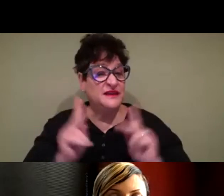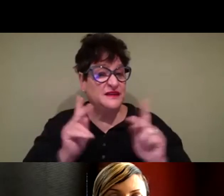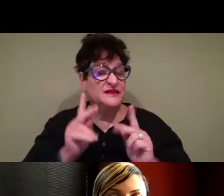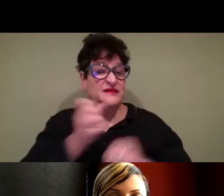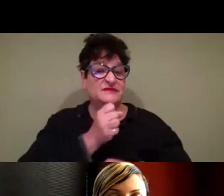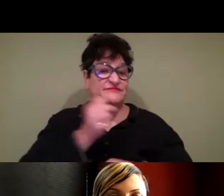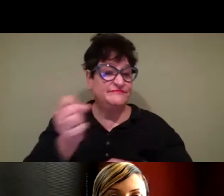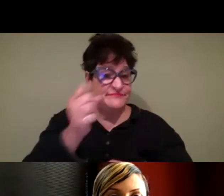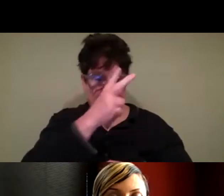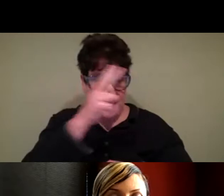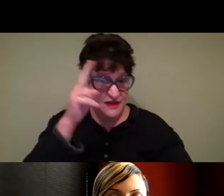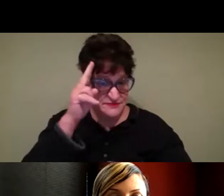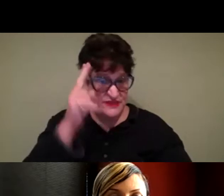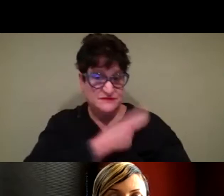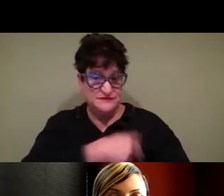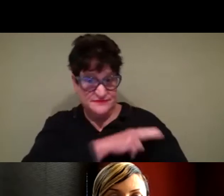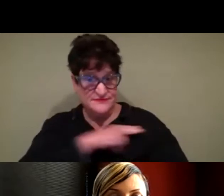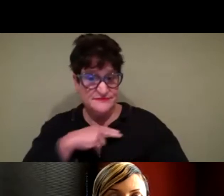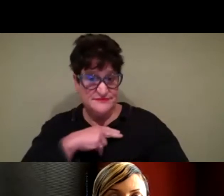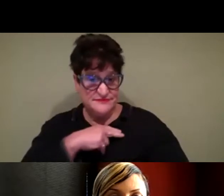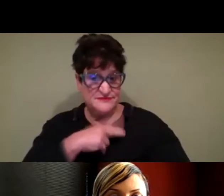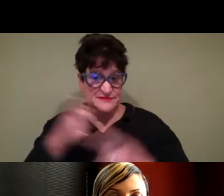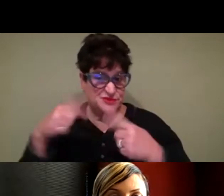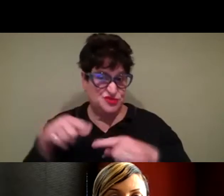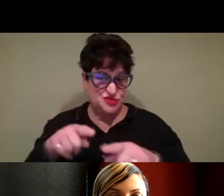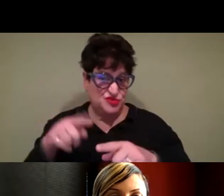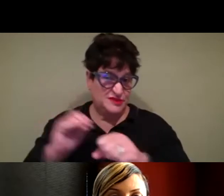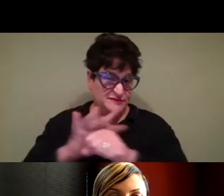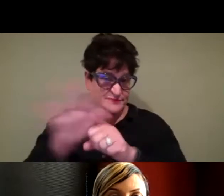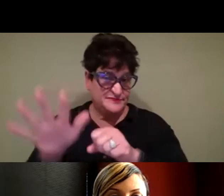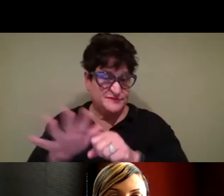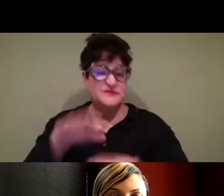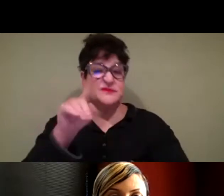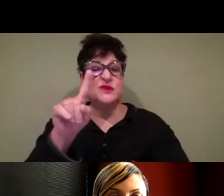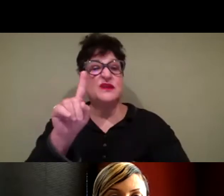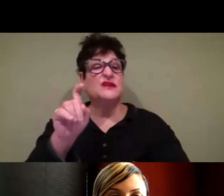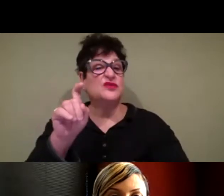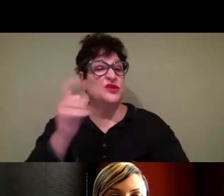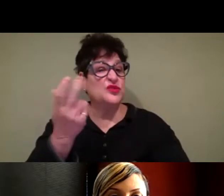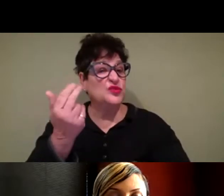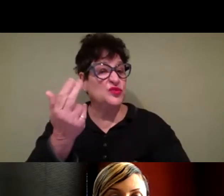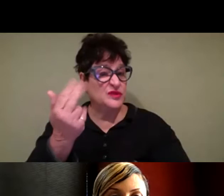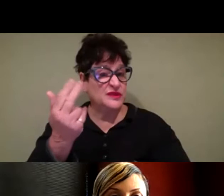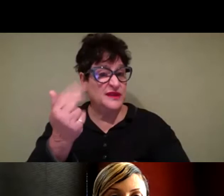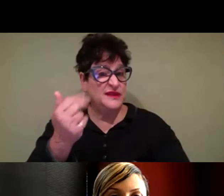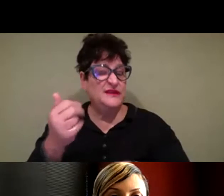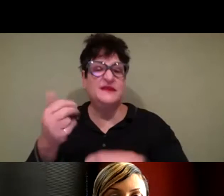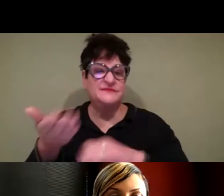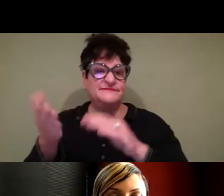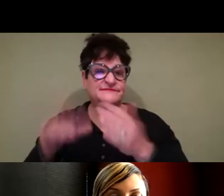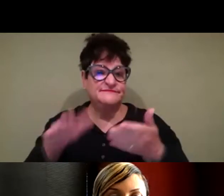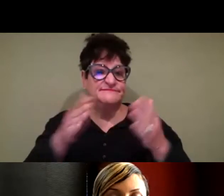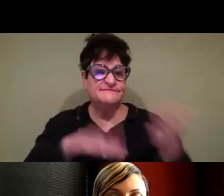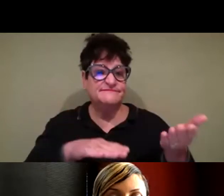the pandemic and 113 fatalities. And I'm going to share my screen here.